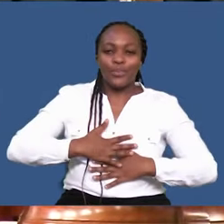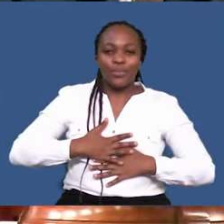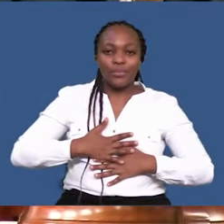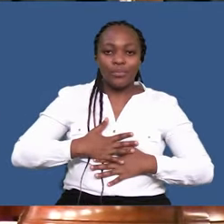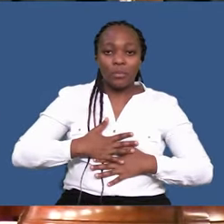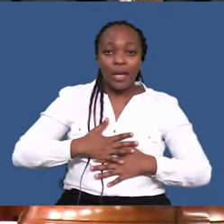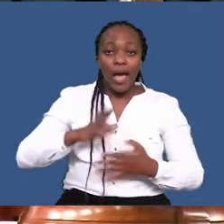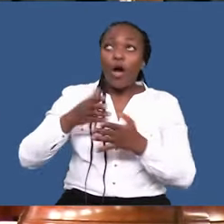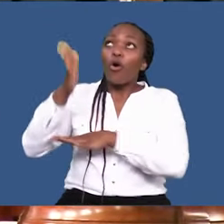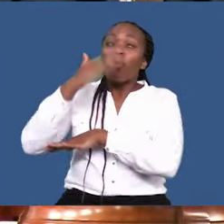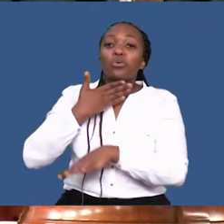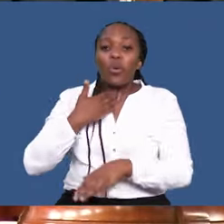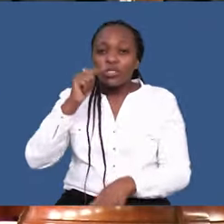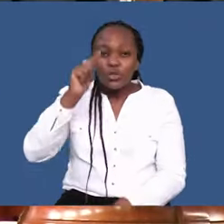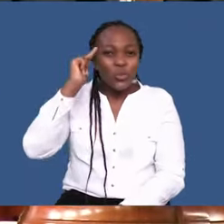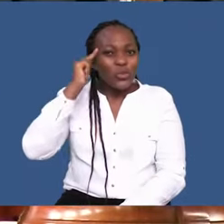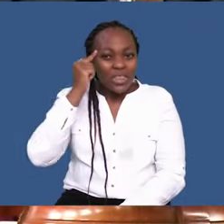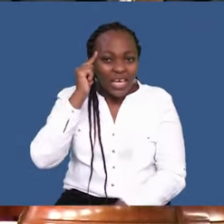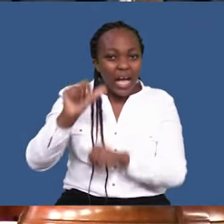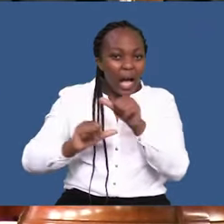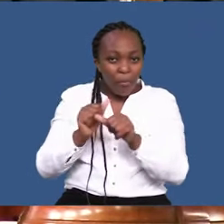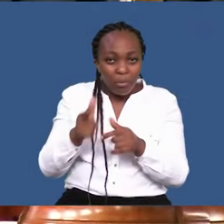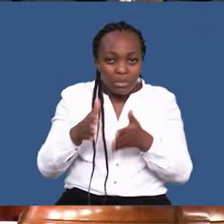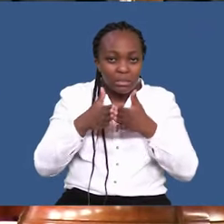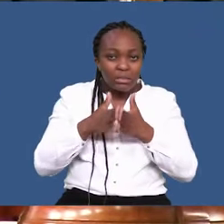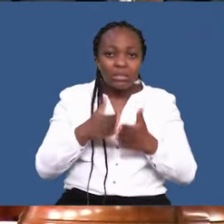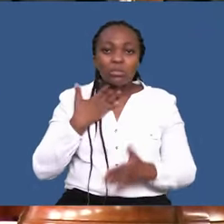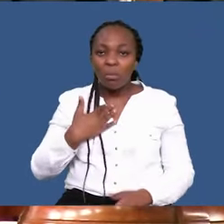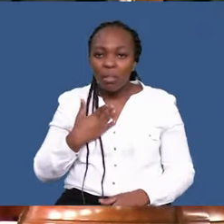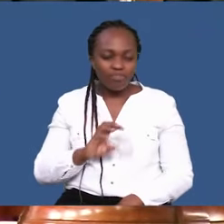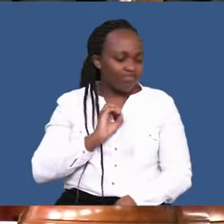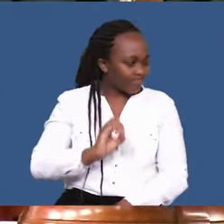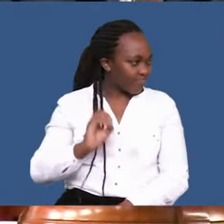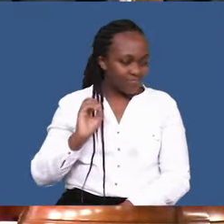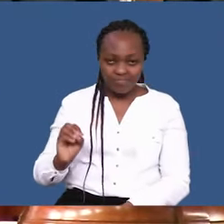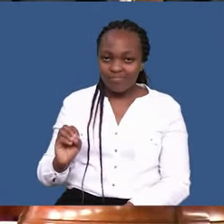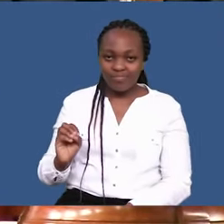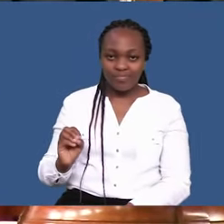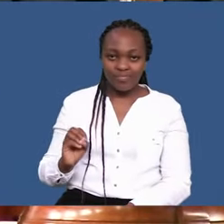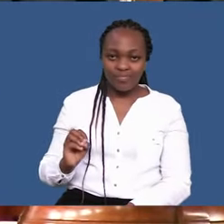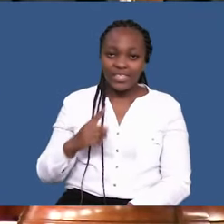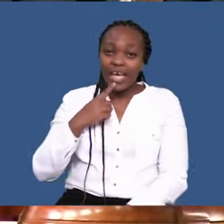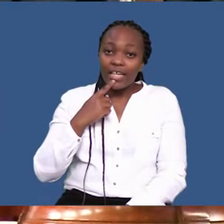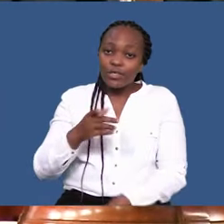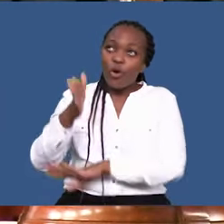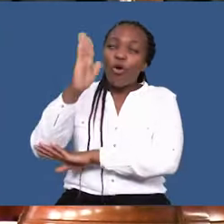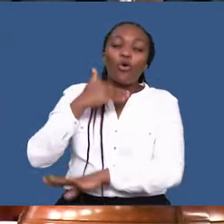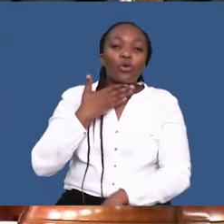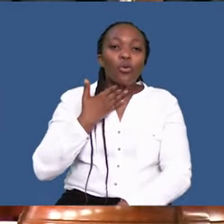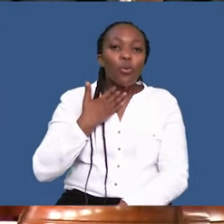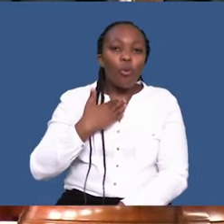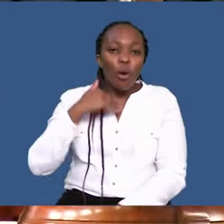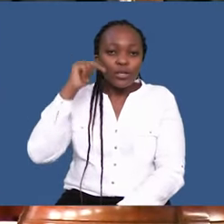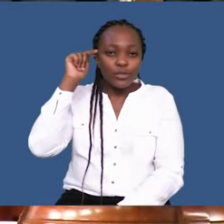be even mentioned amongst you. And therefore, we are called to deny these things and consider them